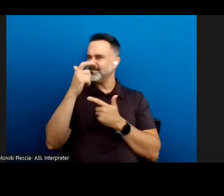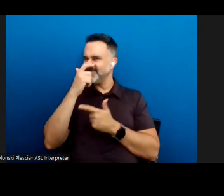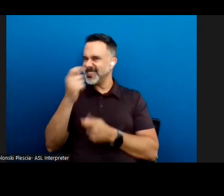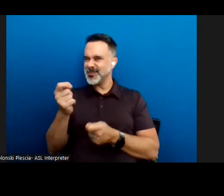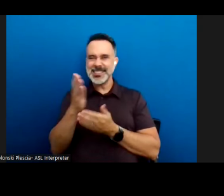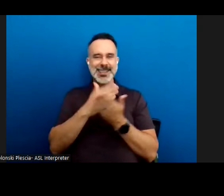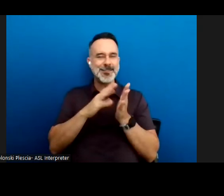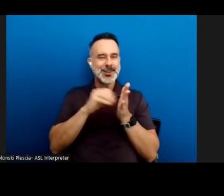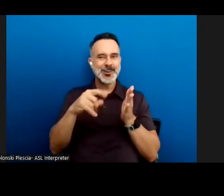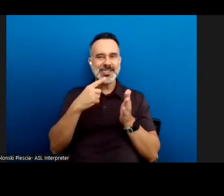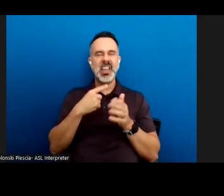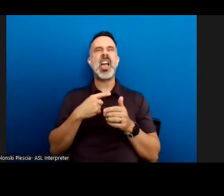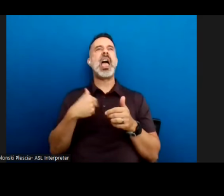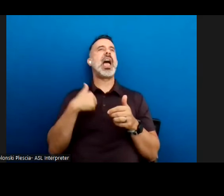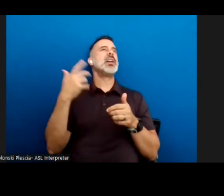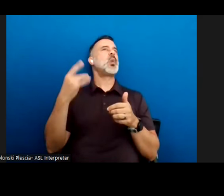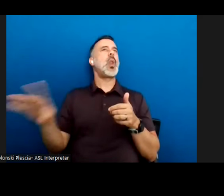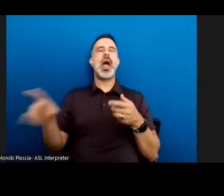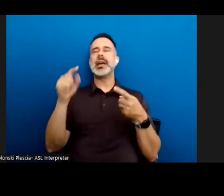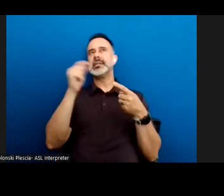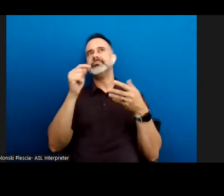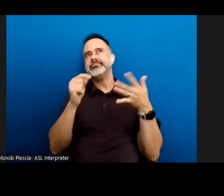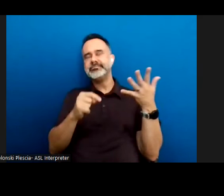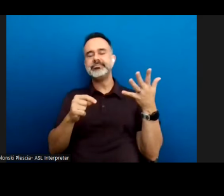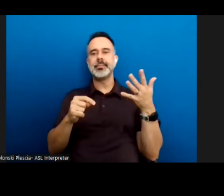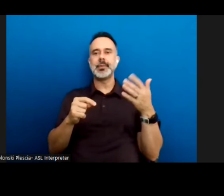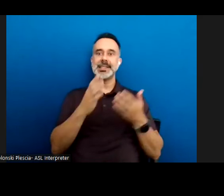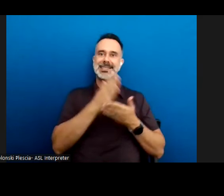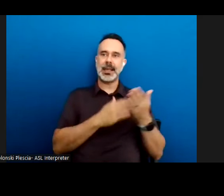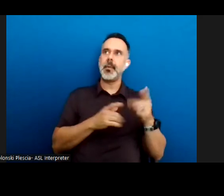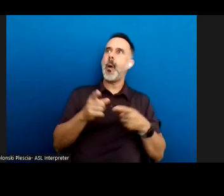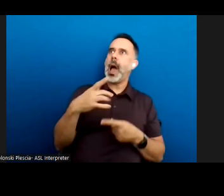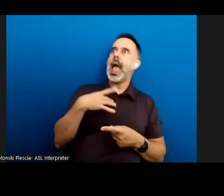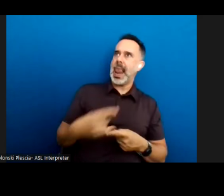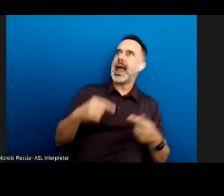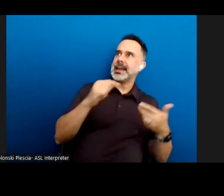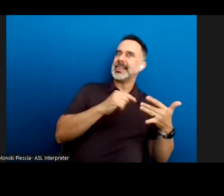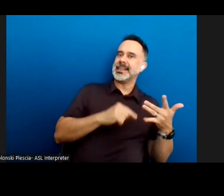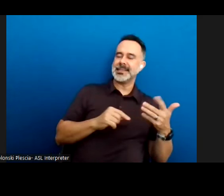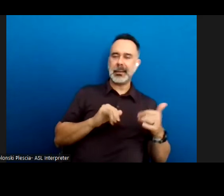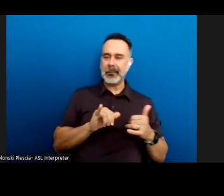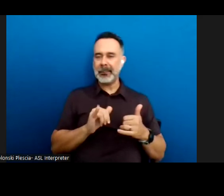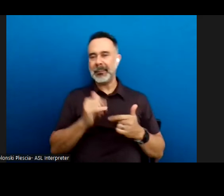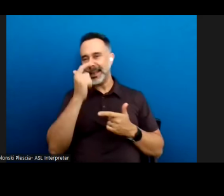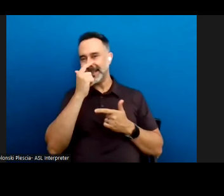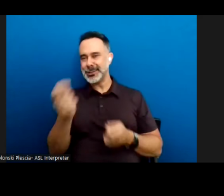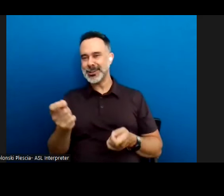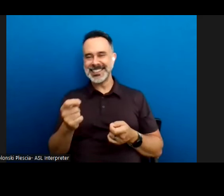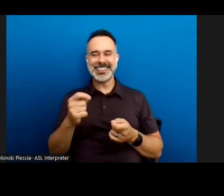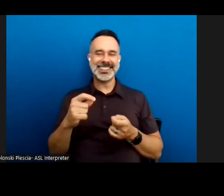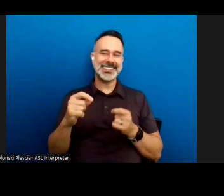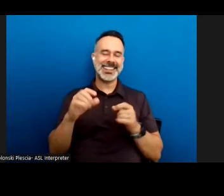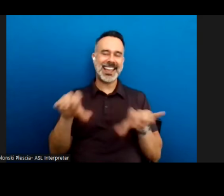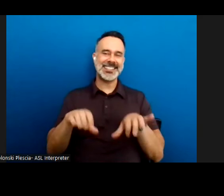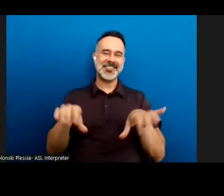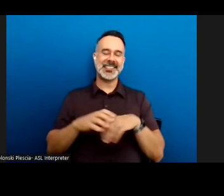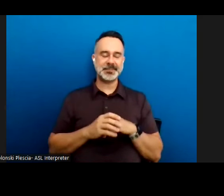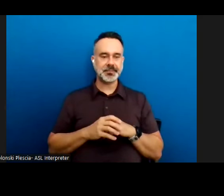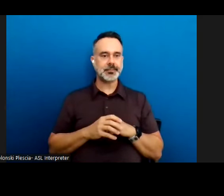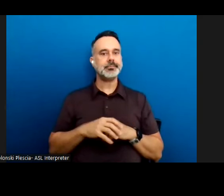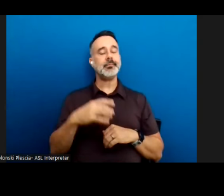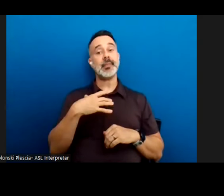like, and what others they seem to care for. So that's always a fun thing. I like to leave the